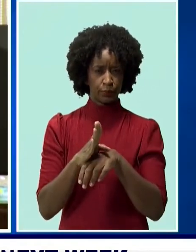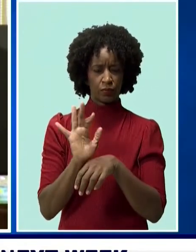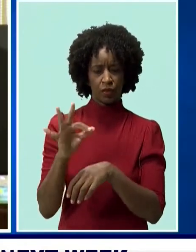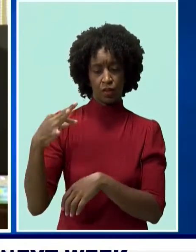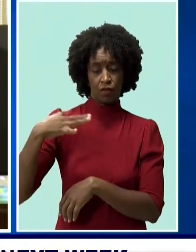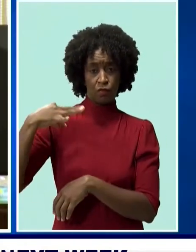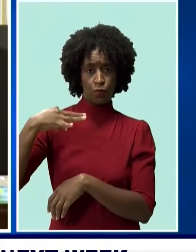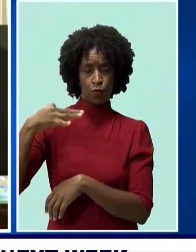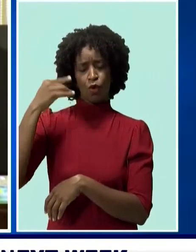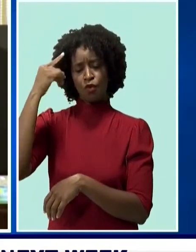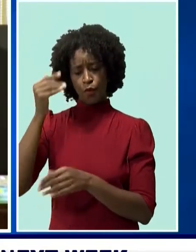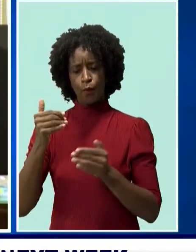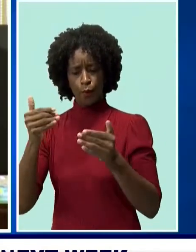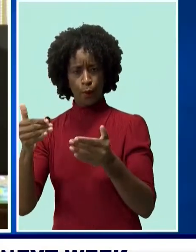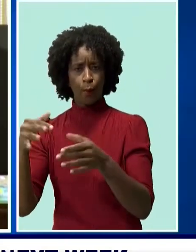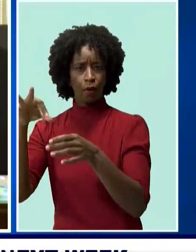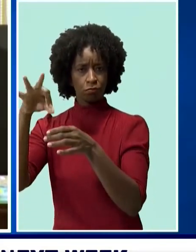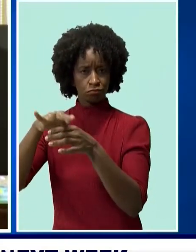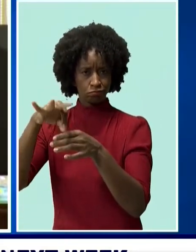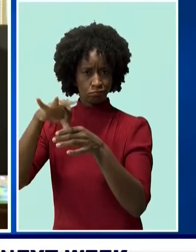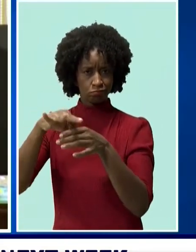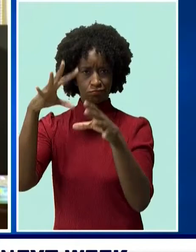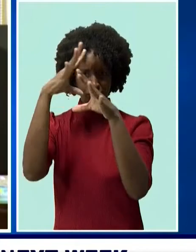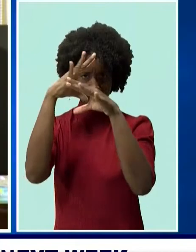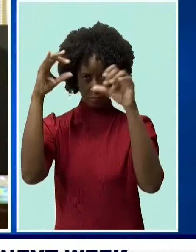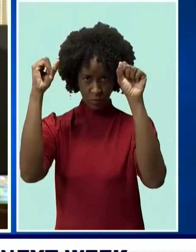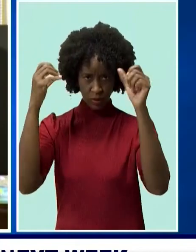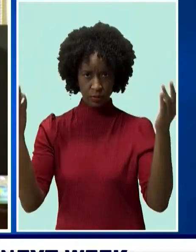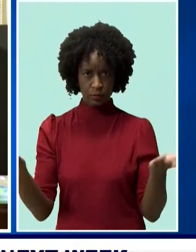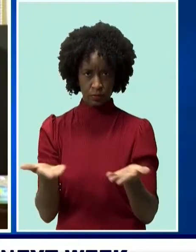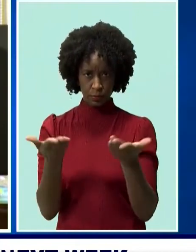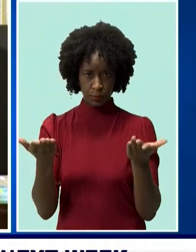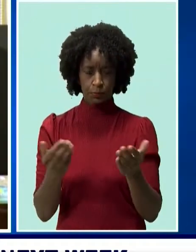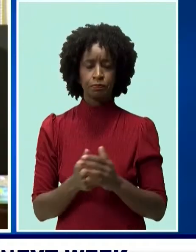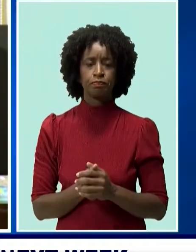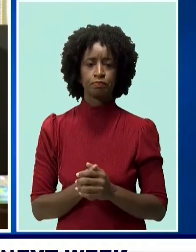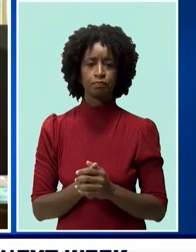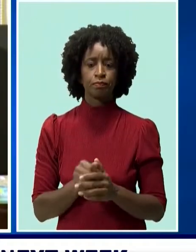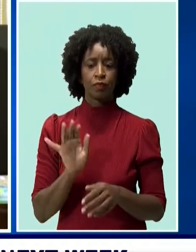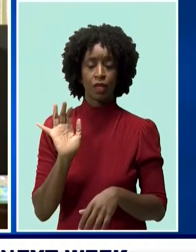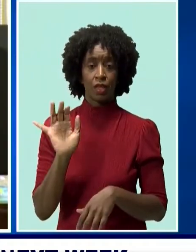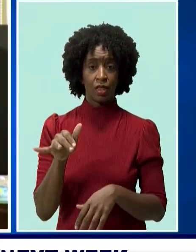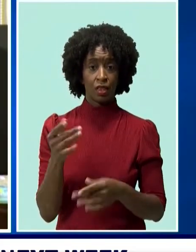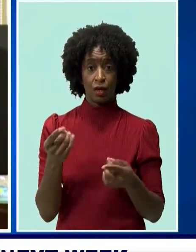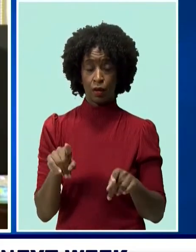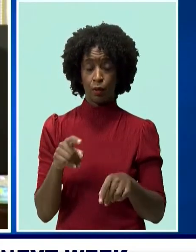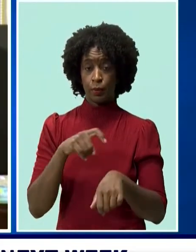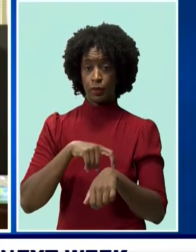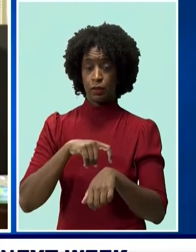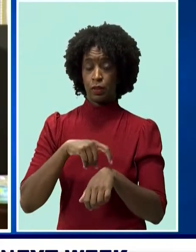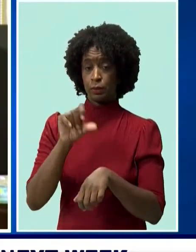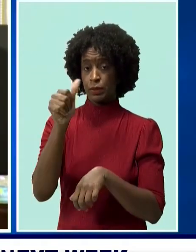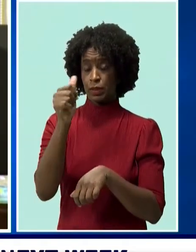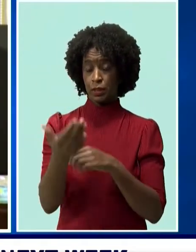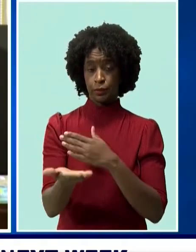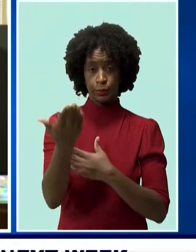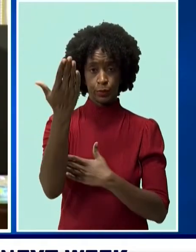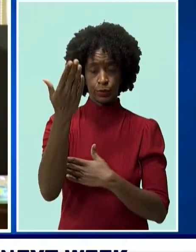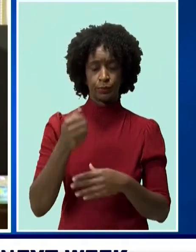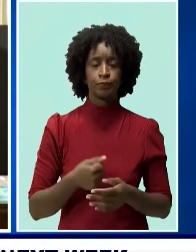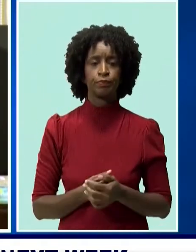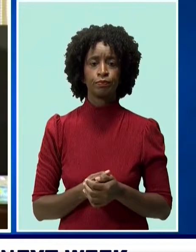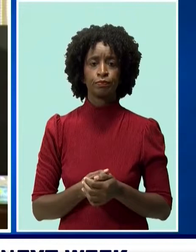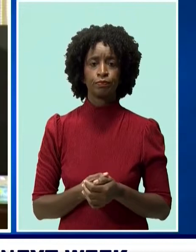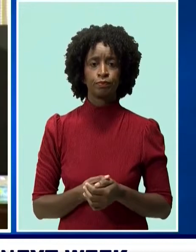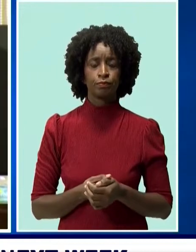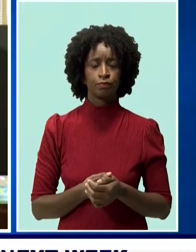of this fair land, and that should be at 10 o'clock in the forenoon. The question is that